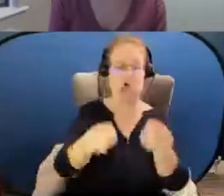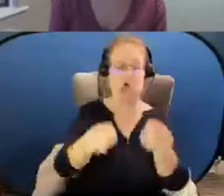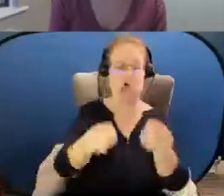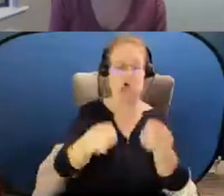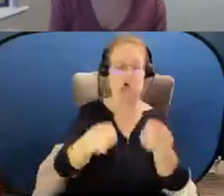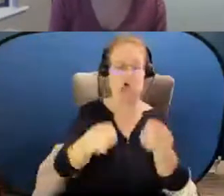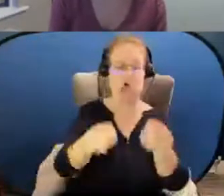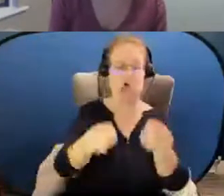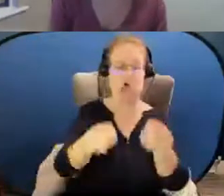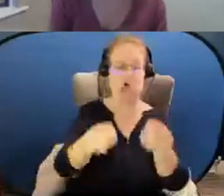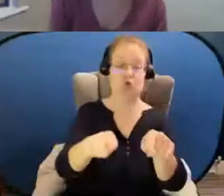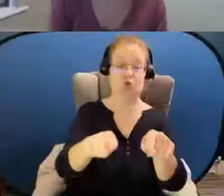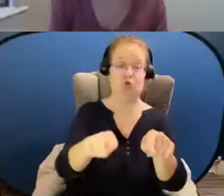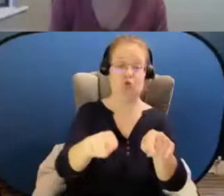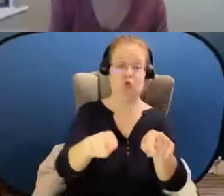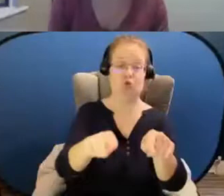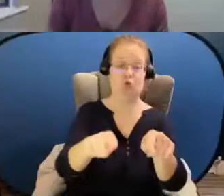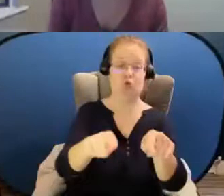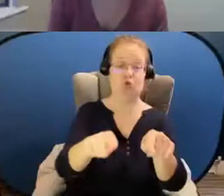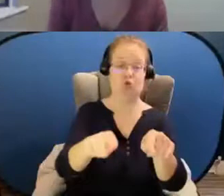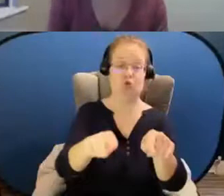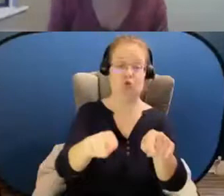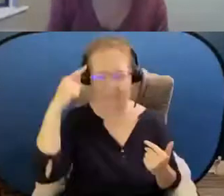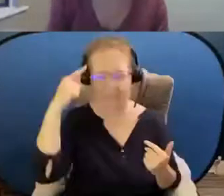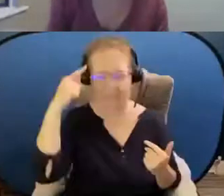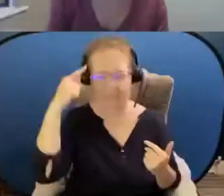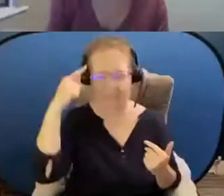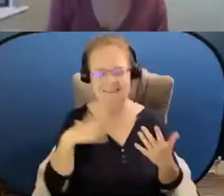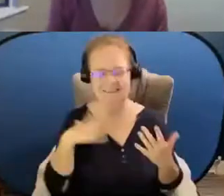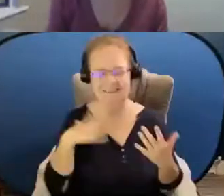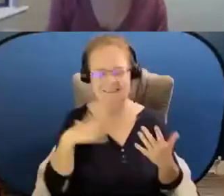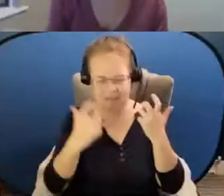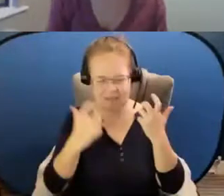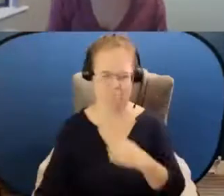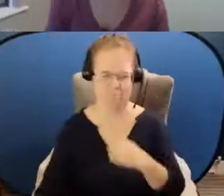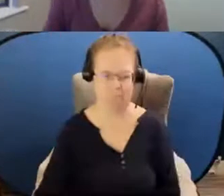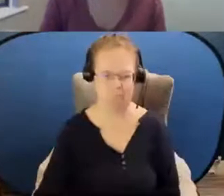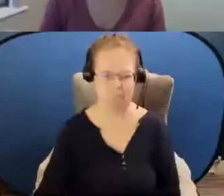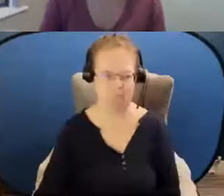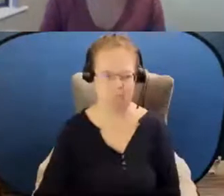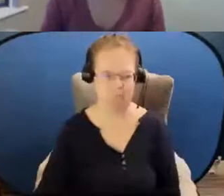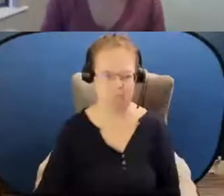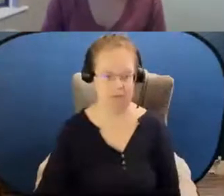think that is, you know, somewhere, something to consider? Well, for me,